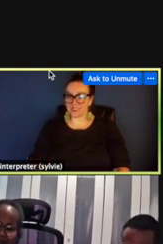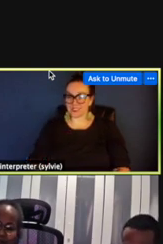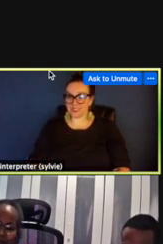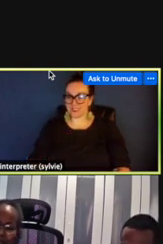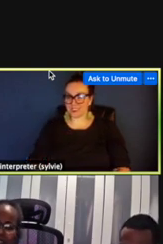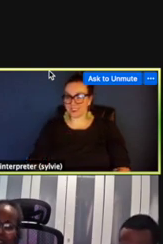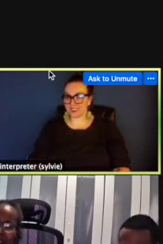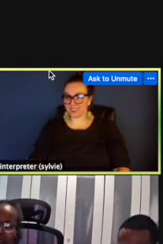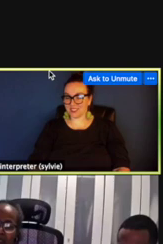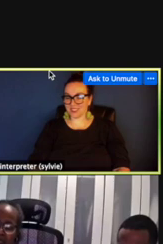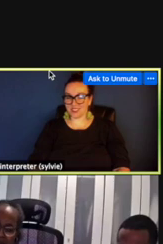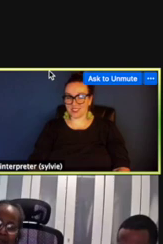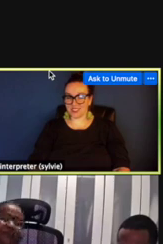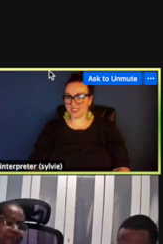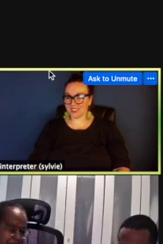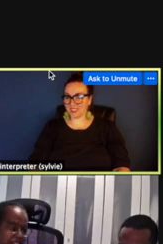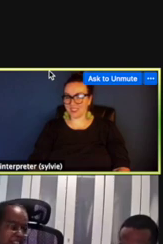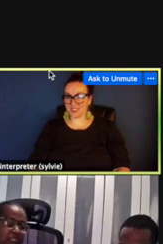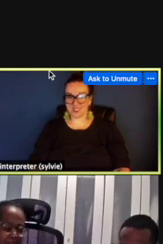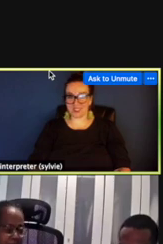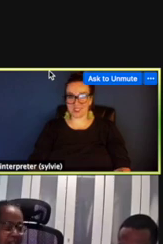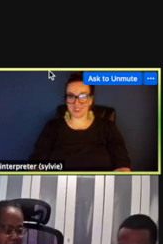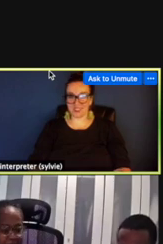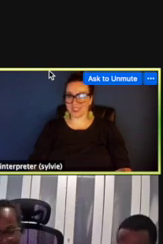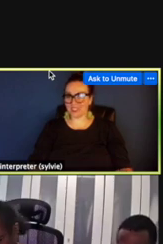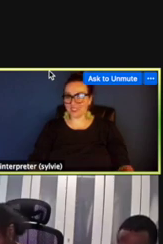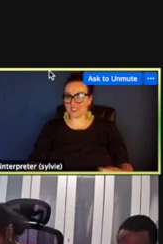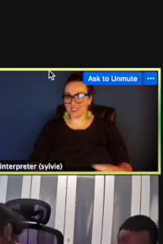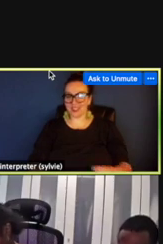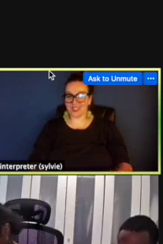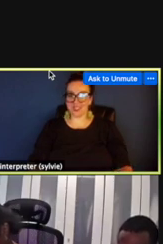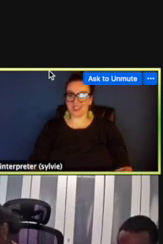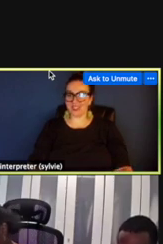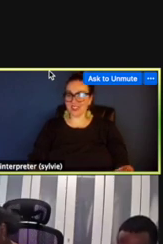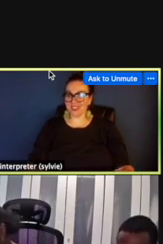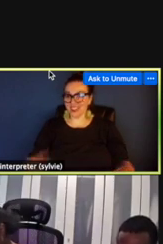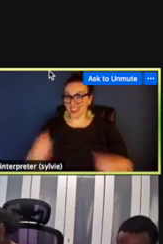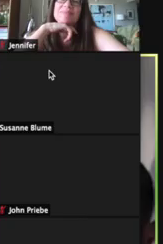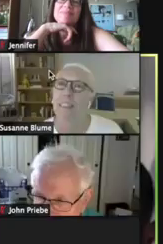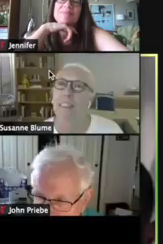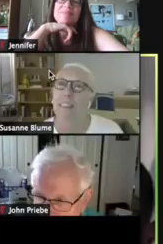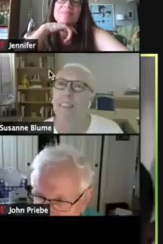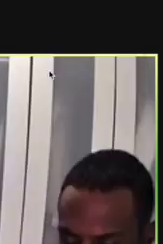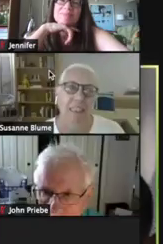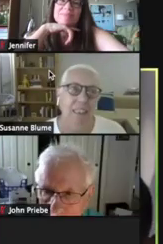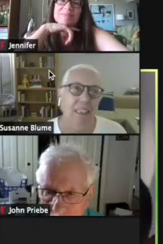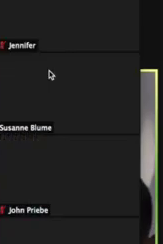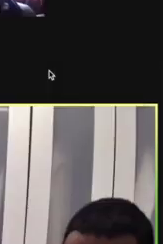I think that was the last one, right? Yeah. Yes. Okay.